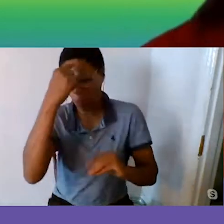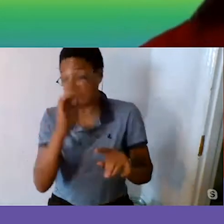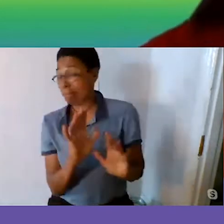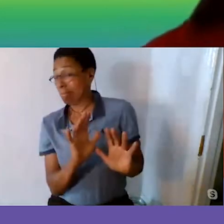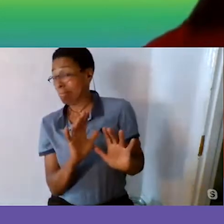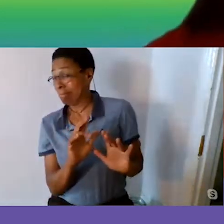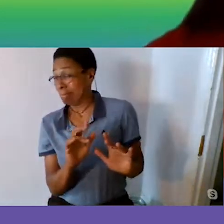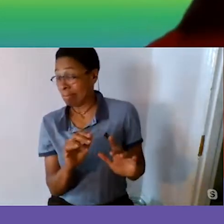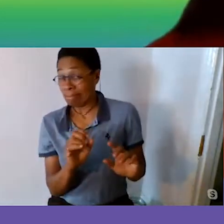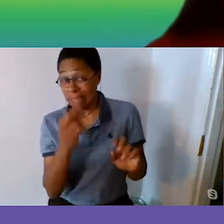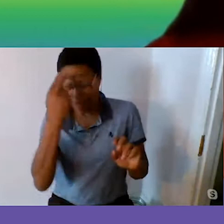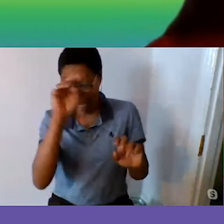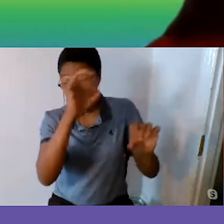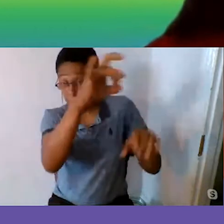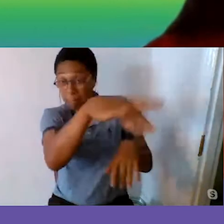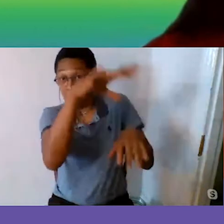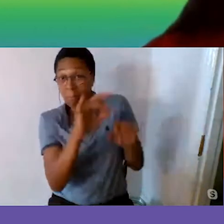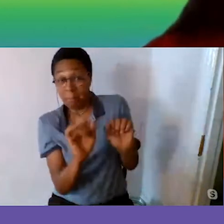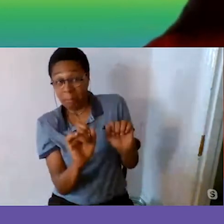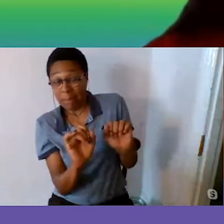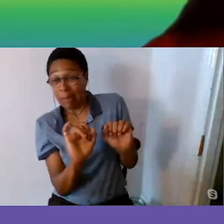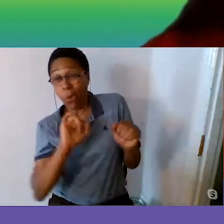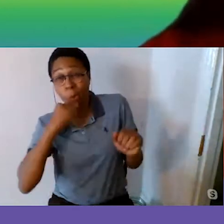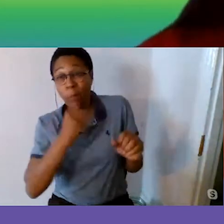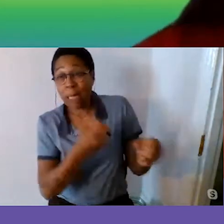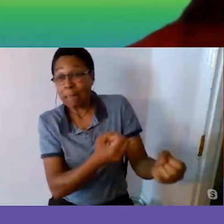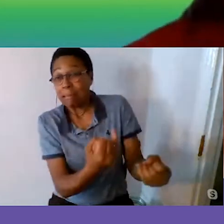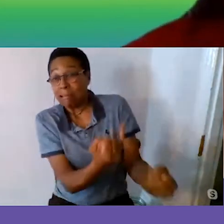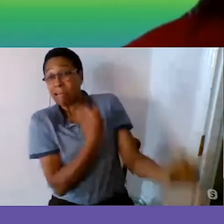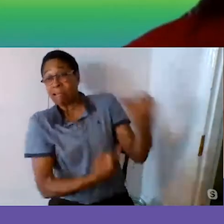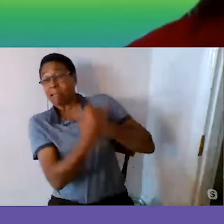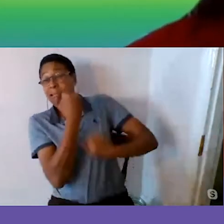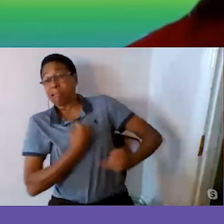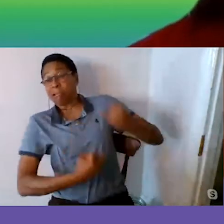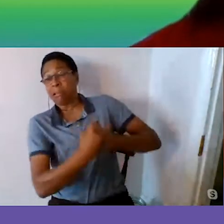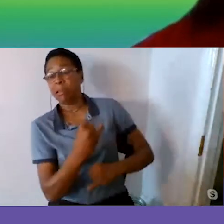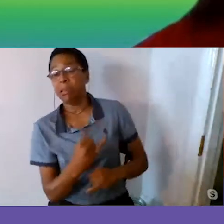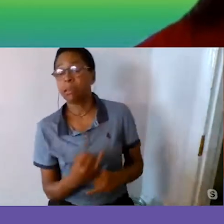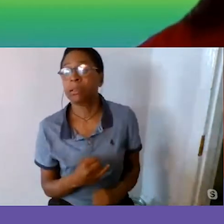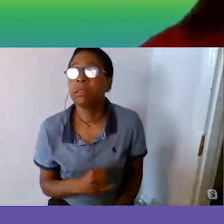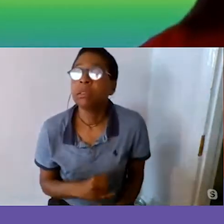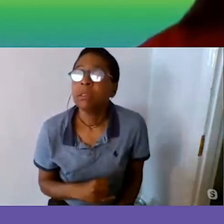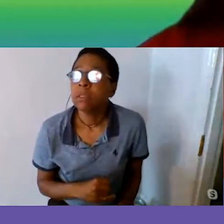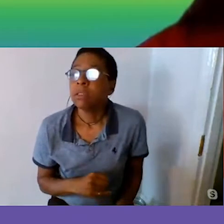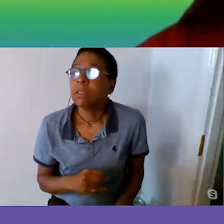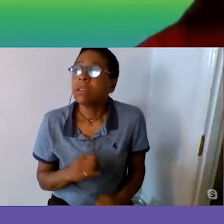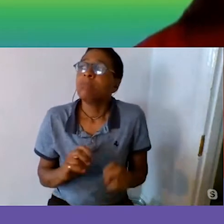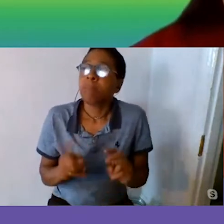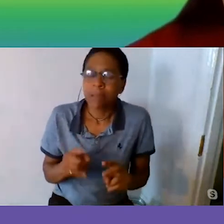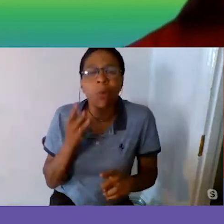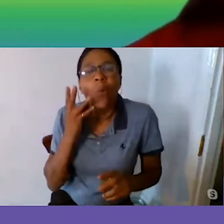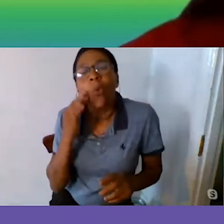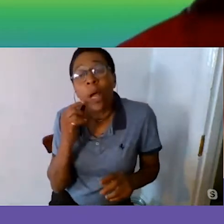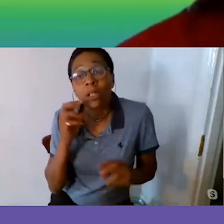that kind of encompasses. But I came to the solution that even if you're looking for, like, a bisexual film, generally you end up searching for lesbian film, because that's the